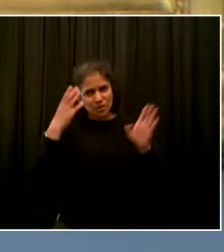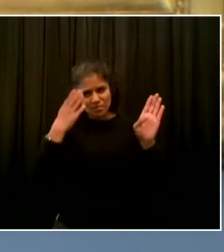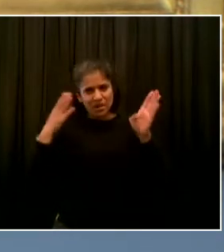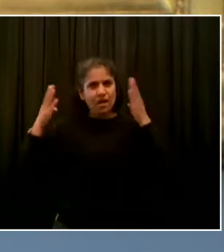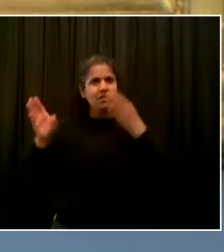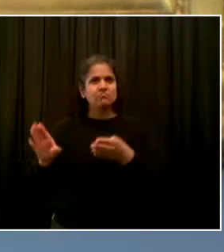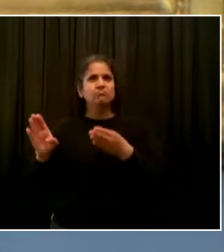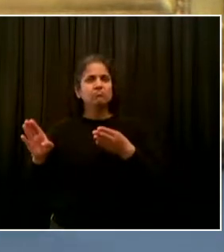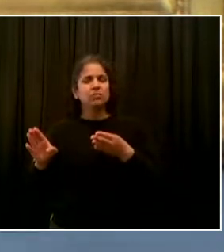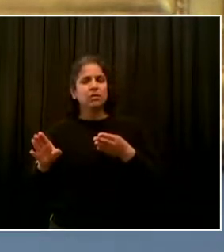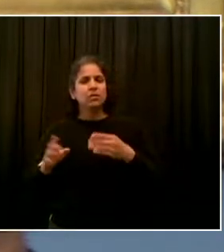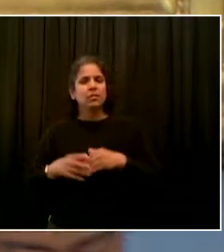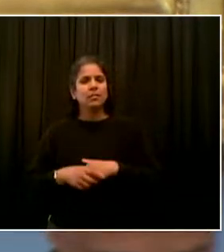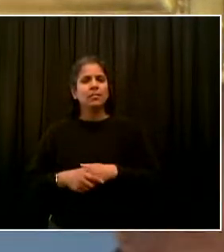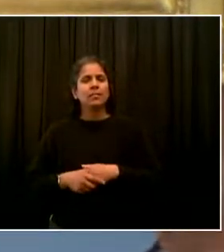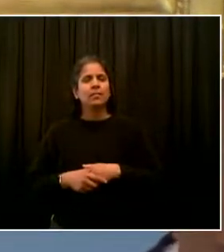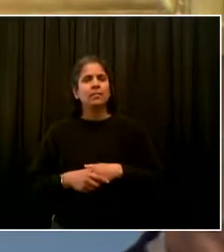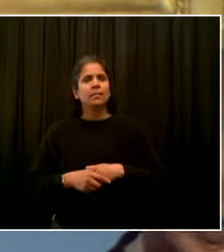Doctor?